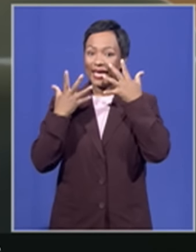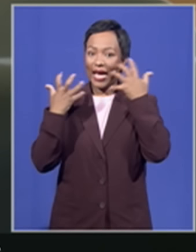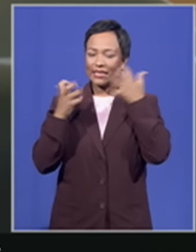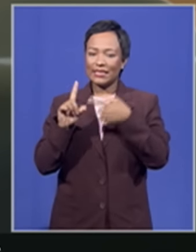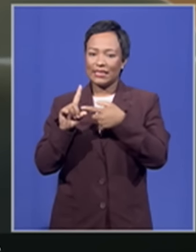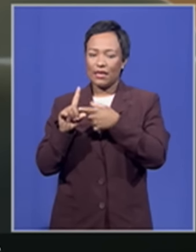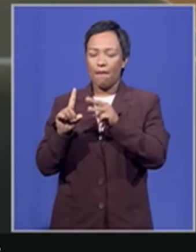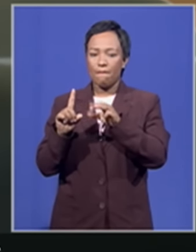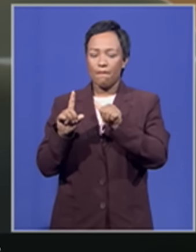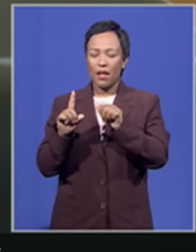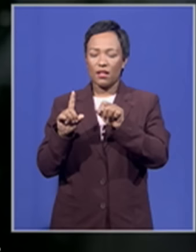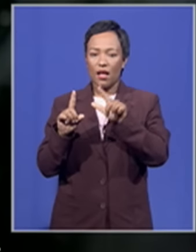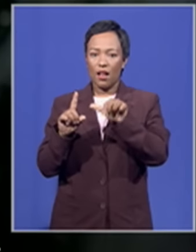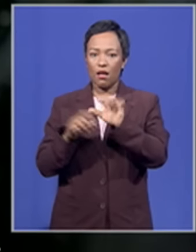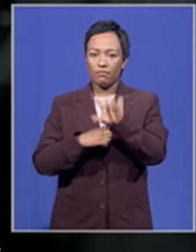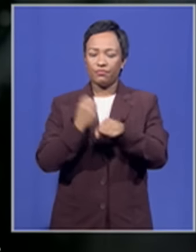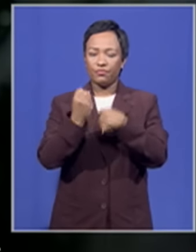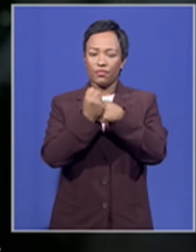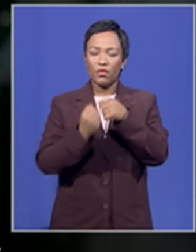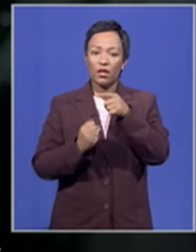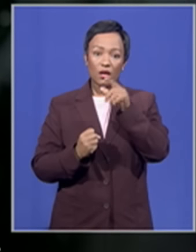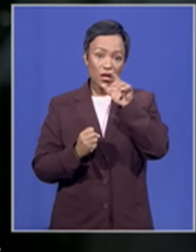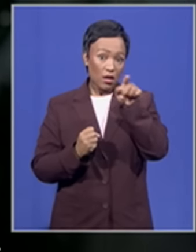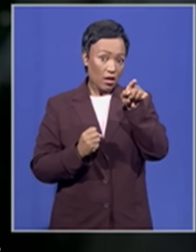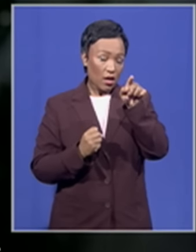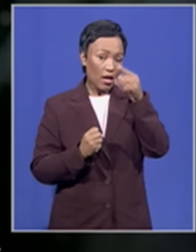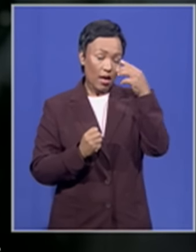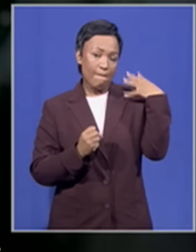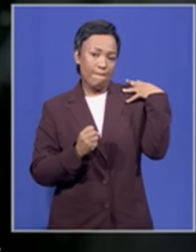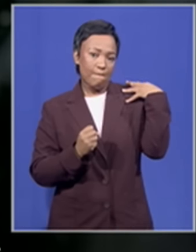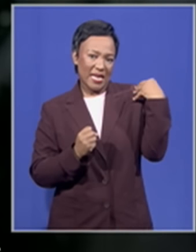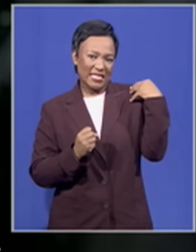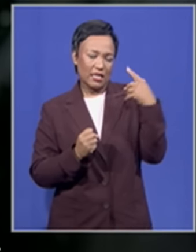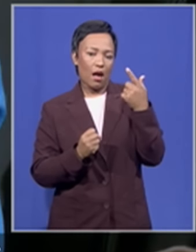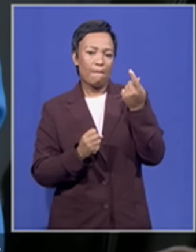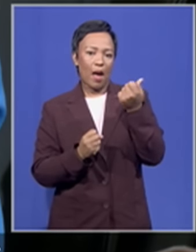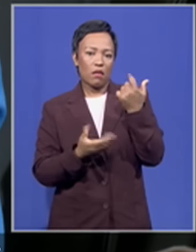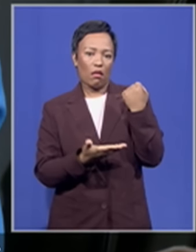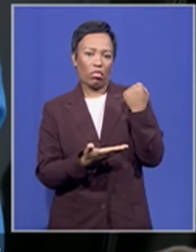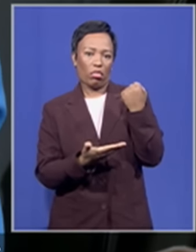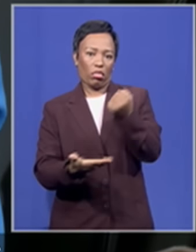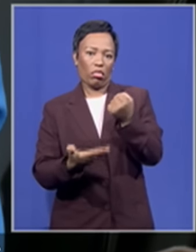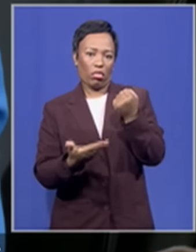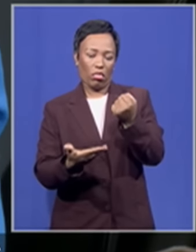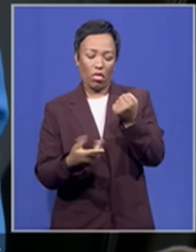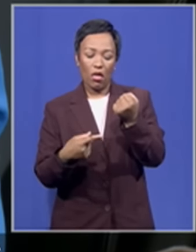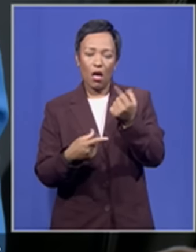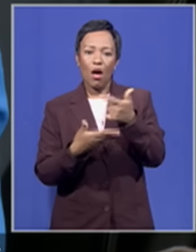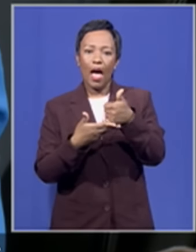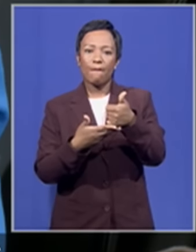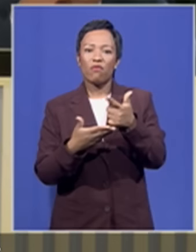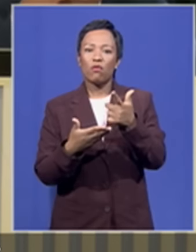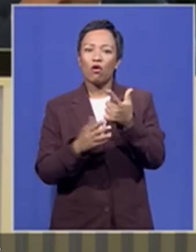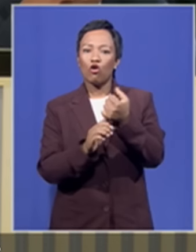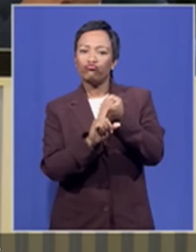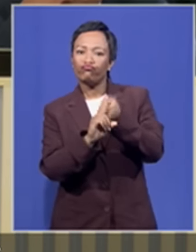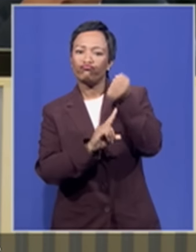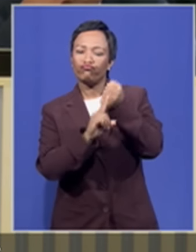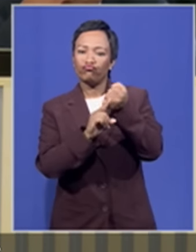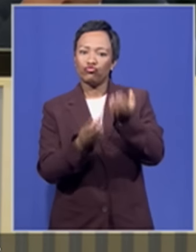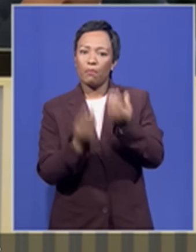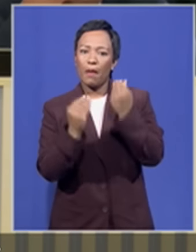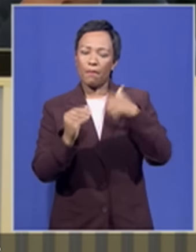la sepolesa le behilweng matsatsing a phomolo Senzo Mchunu ka ditjhelete ho iketela bopresidente ba ANC. Mr. Matlala